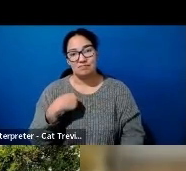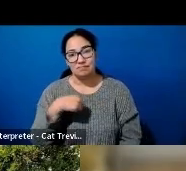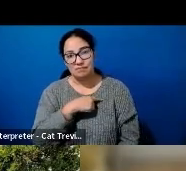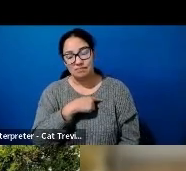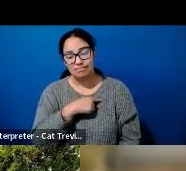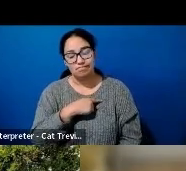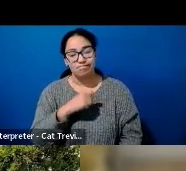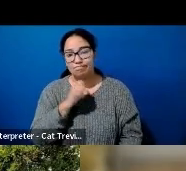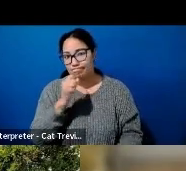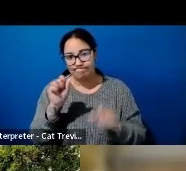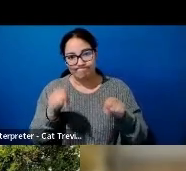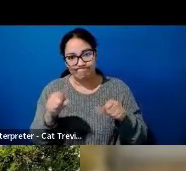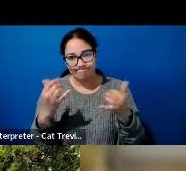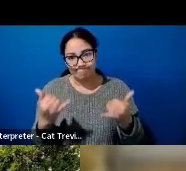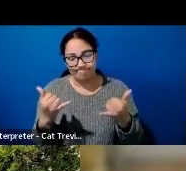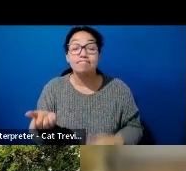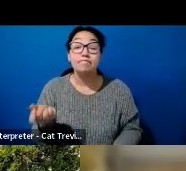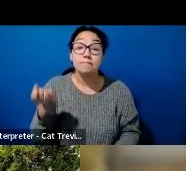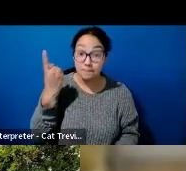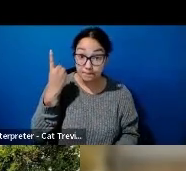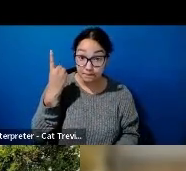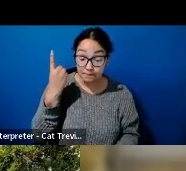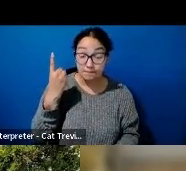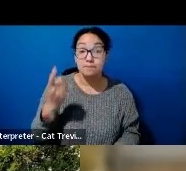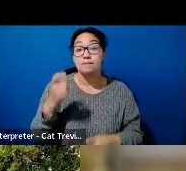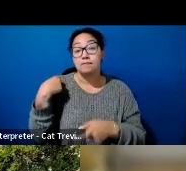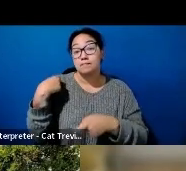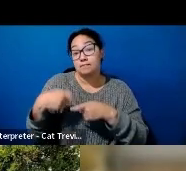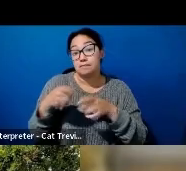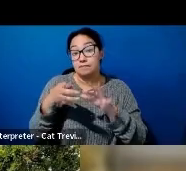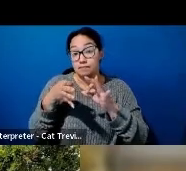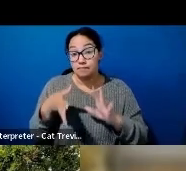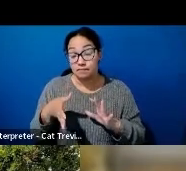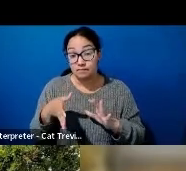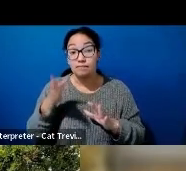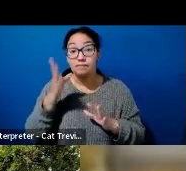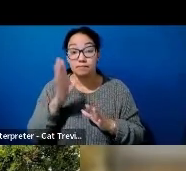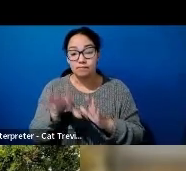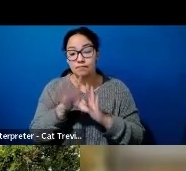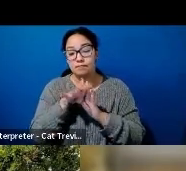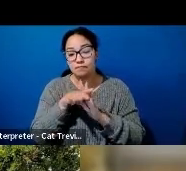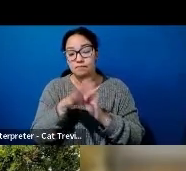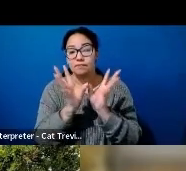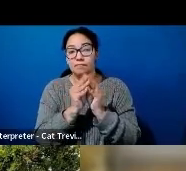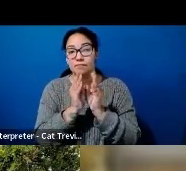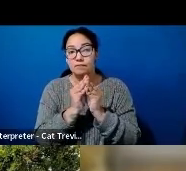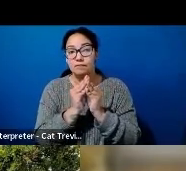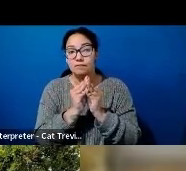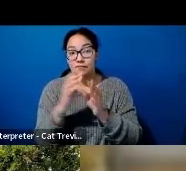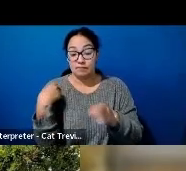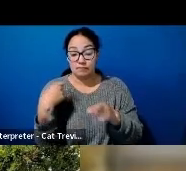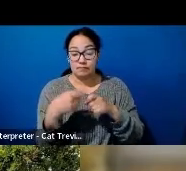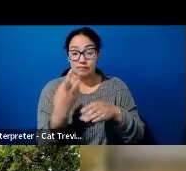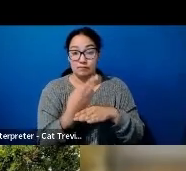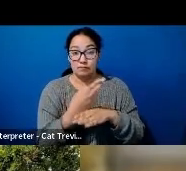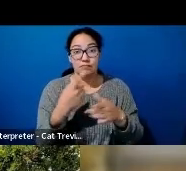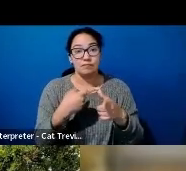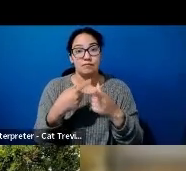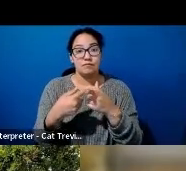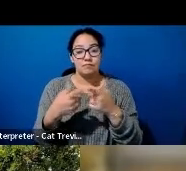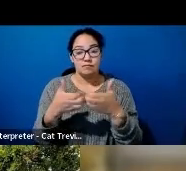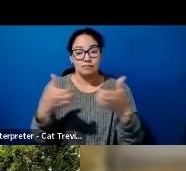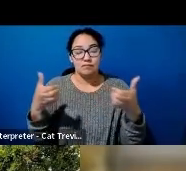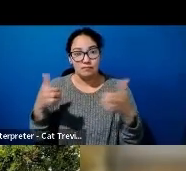will not be possible. However, our Spanish interpreters will record the session in Spanish, and we will share that out with